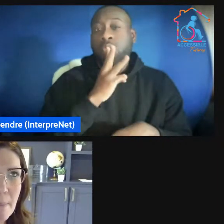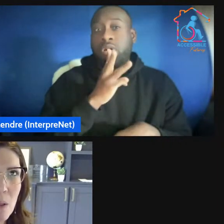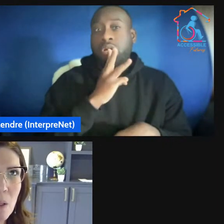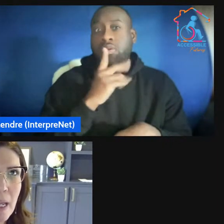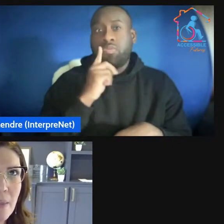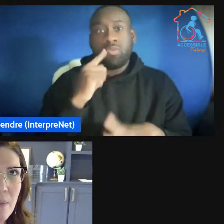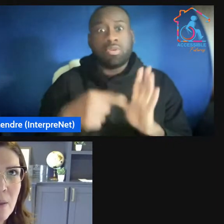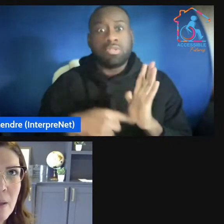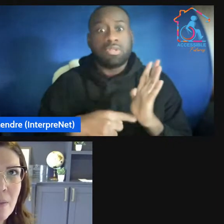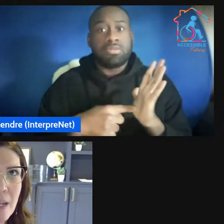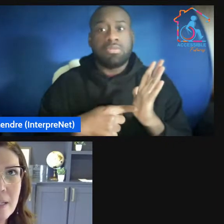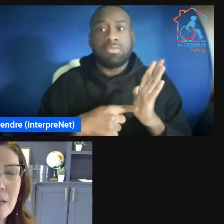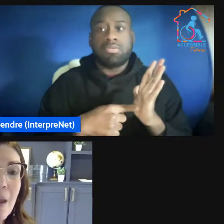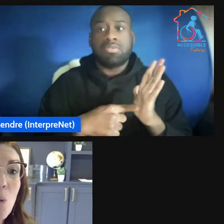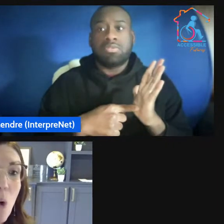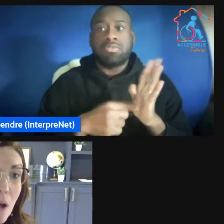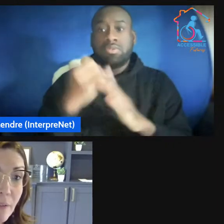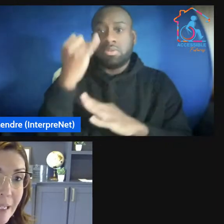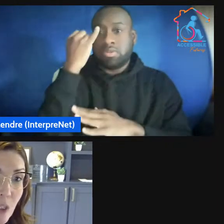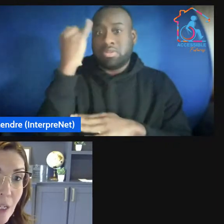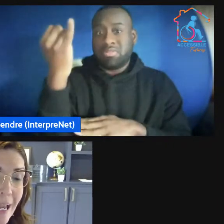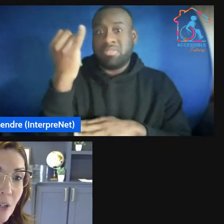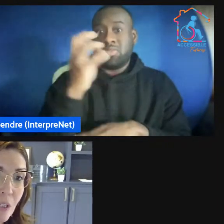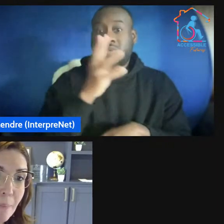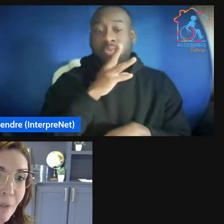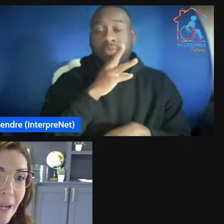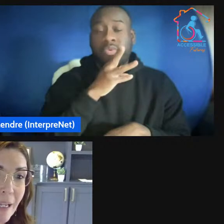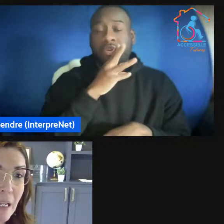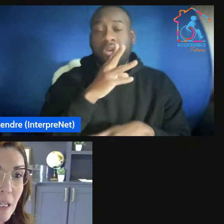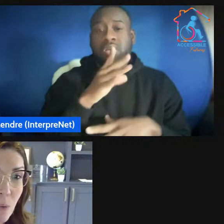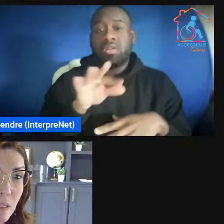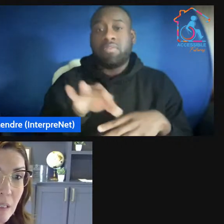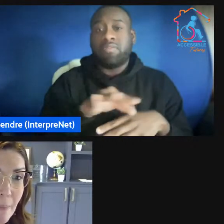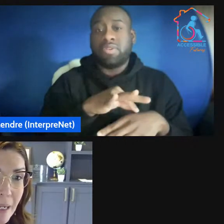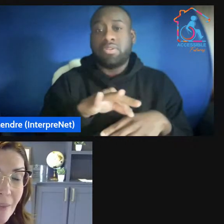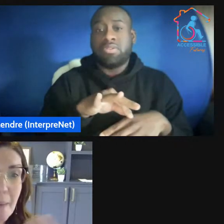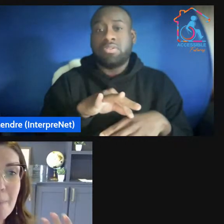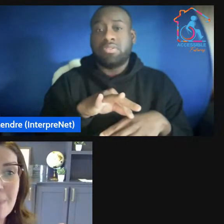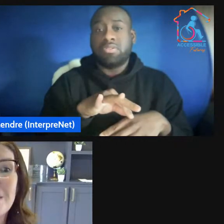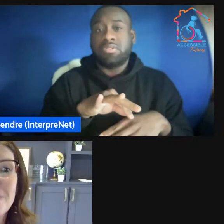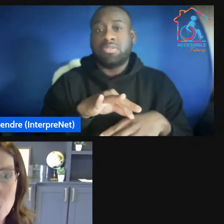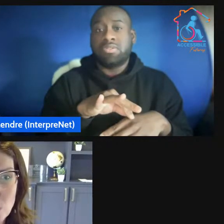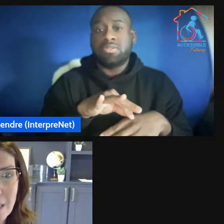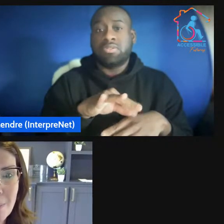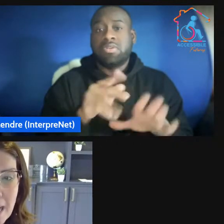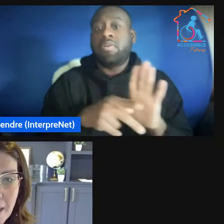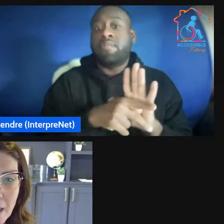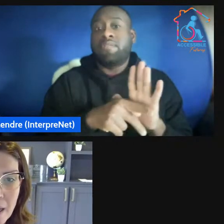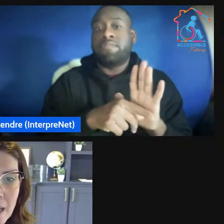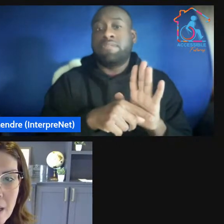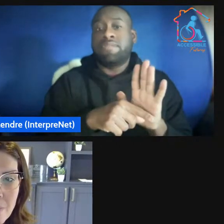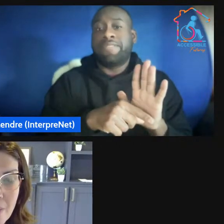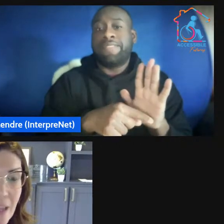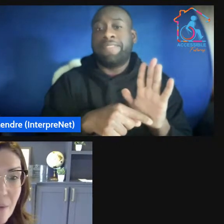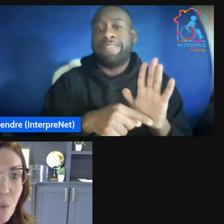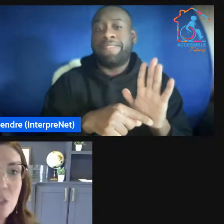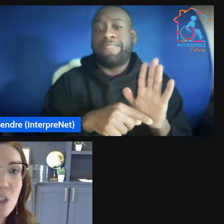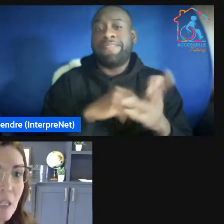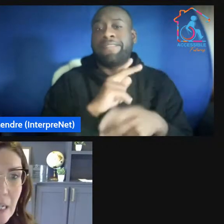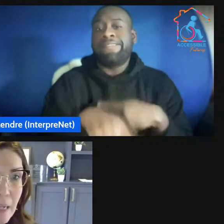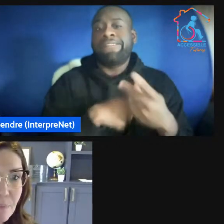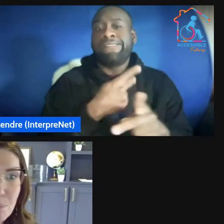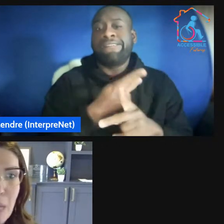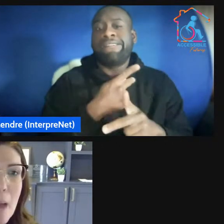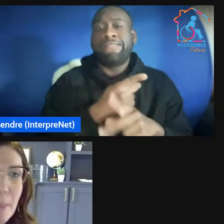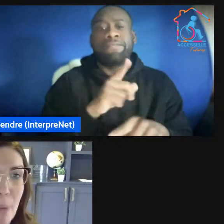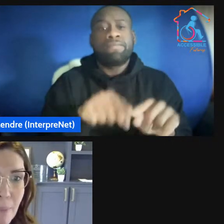for example, and the idea that a water feature can actually provide a cue to somebody that may be visually impaired, that they've reached